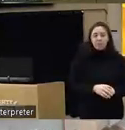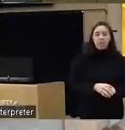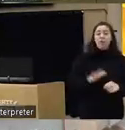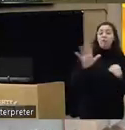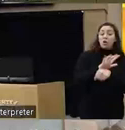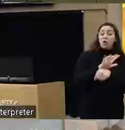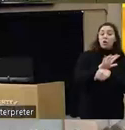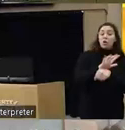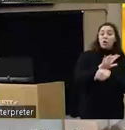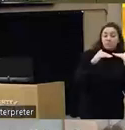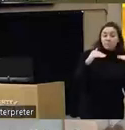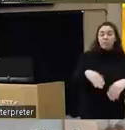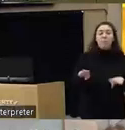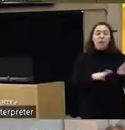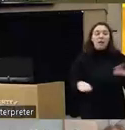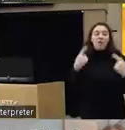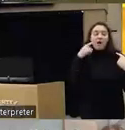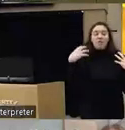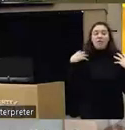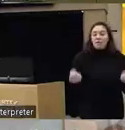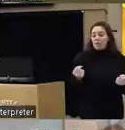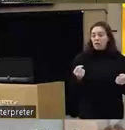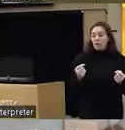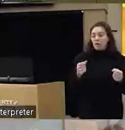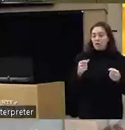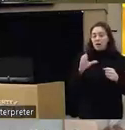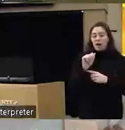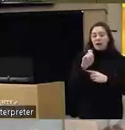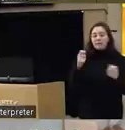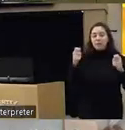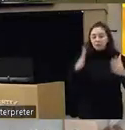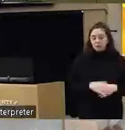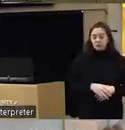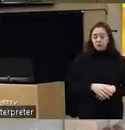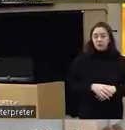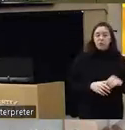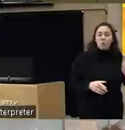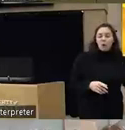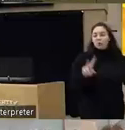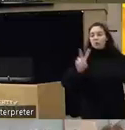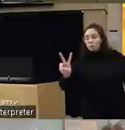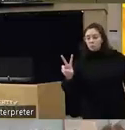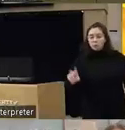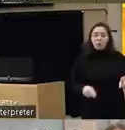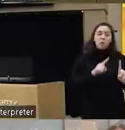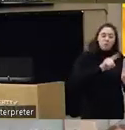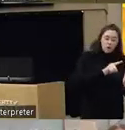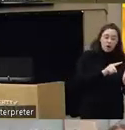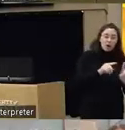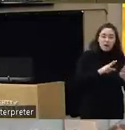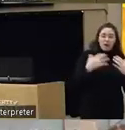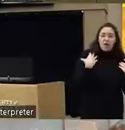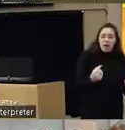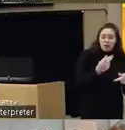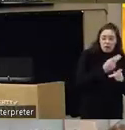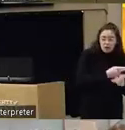behavioral health care manager per 5,000 attributed lives. So again, it ends up being about 1 to 2 behavioral health care managers per practice. And